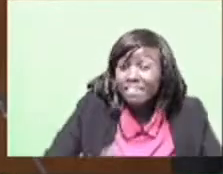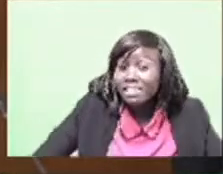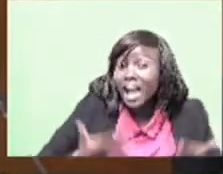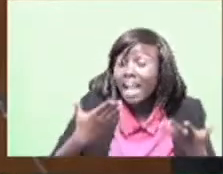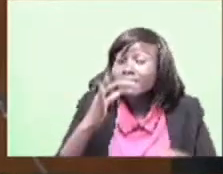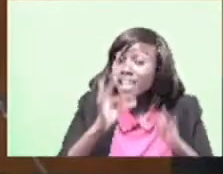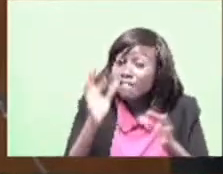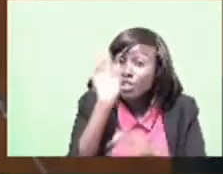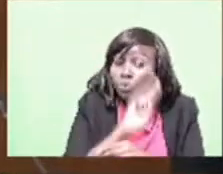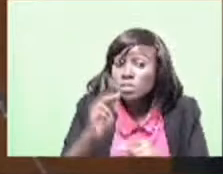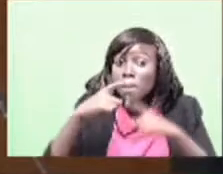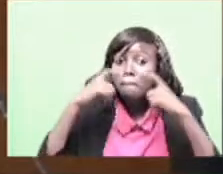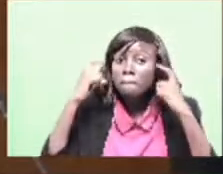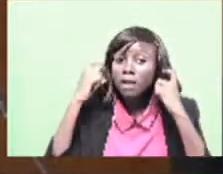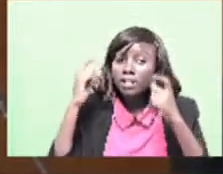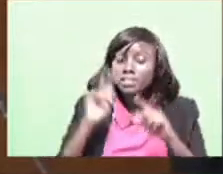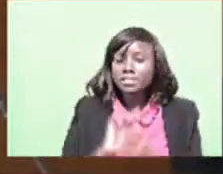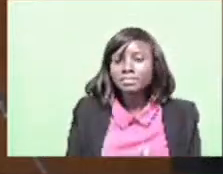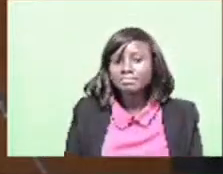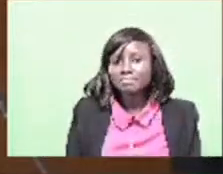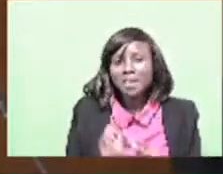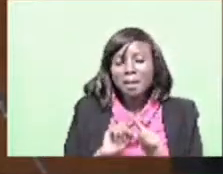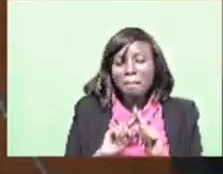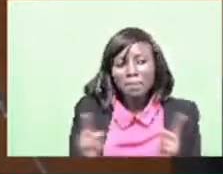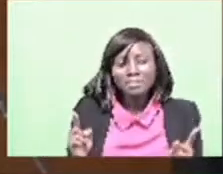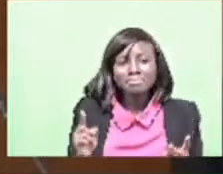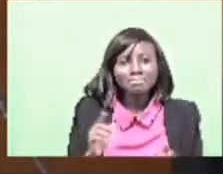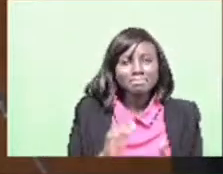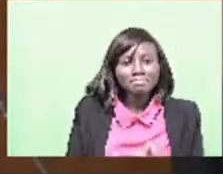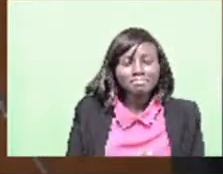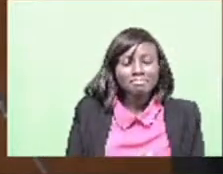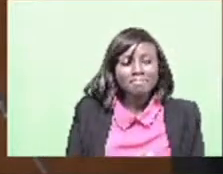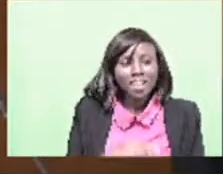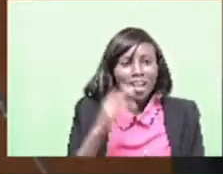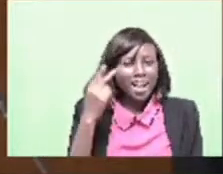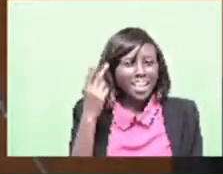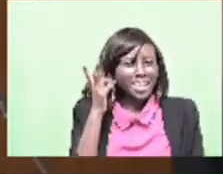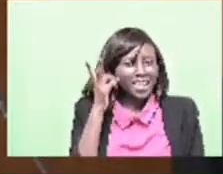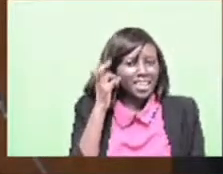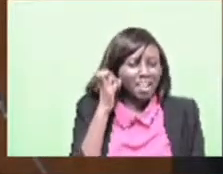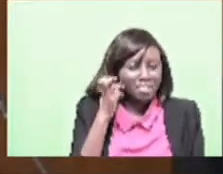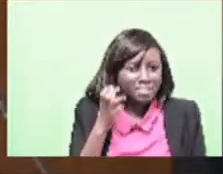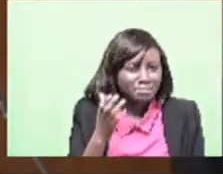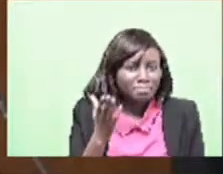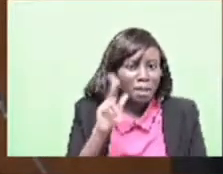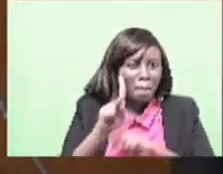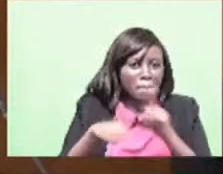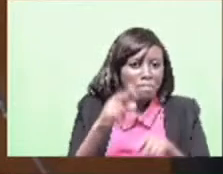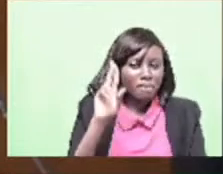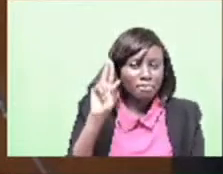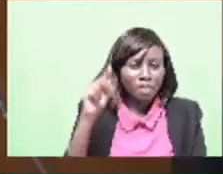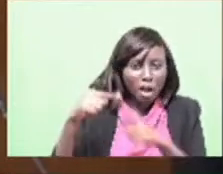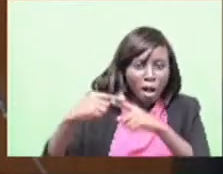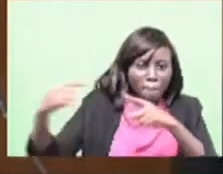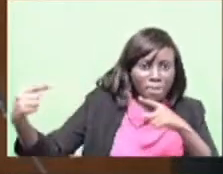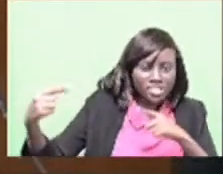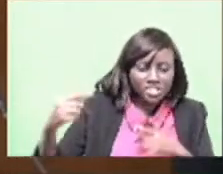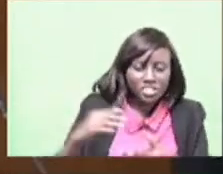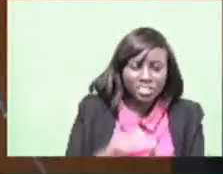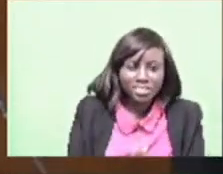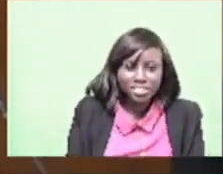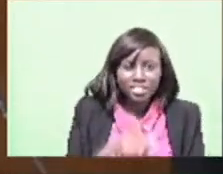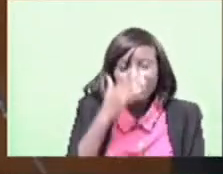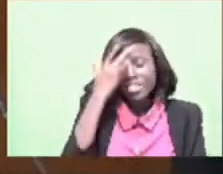And the hypocrisy that I refer to, and the irony, is some of the types of behavior that we, the